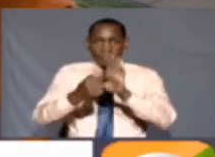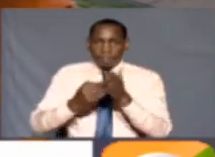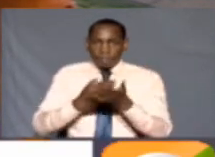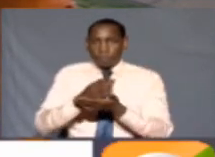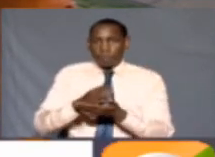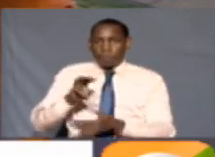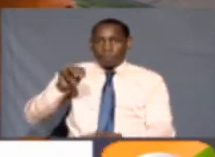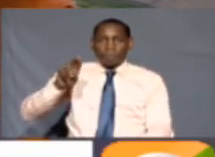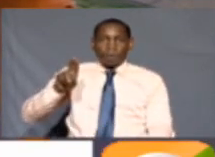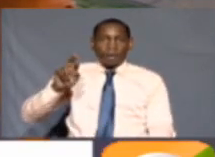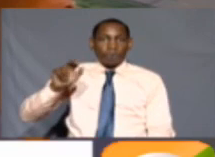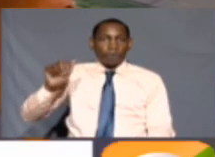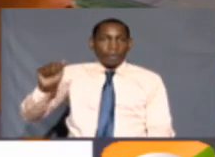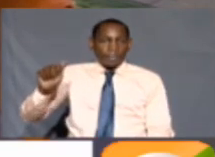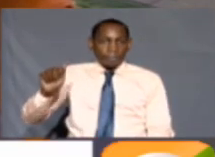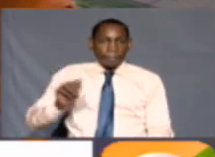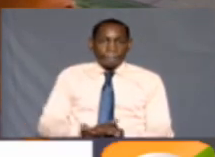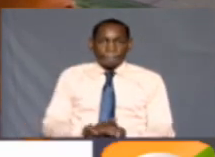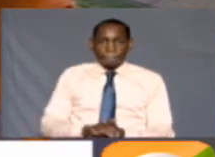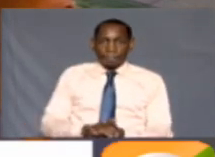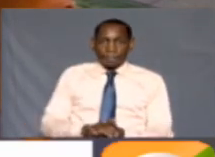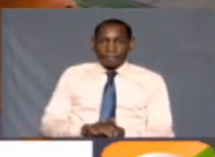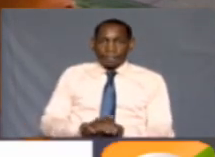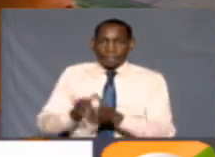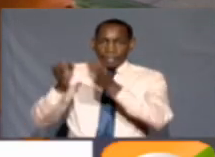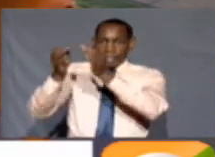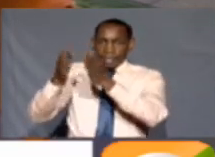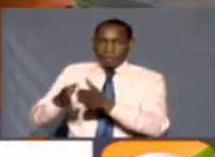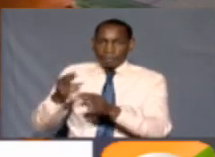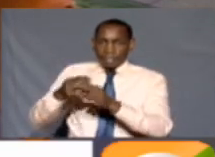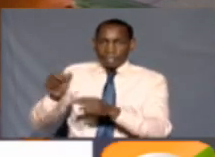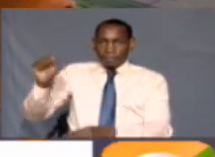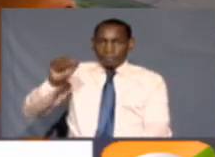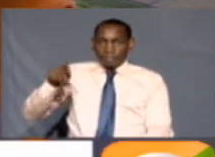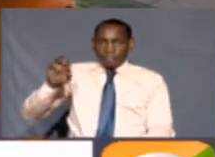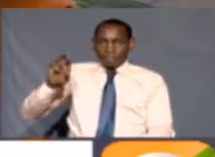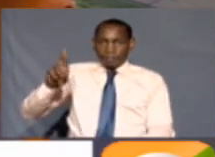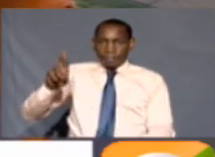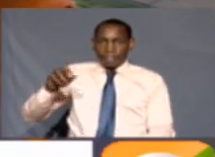Waigo Mwaura, Spencer came out and he took that report to the DCI.